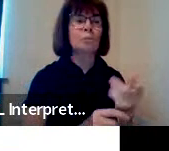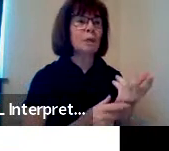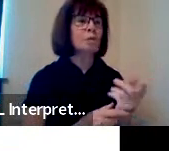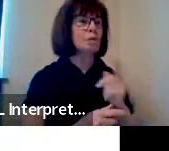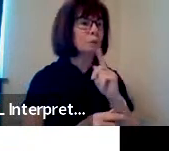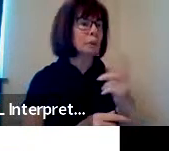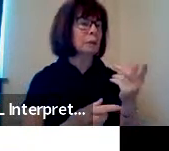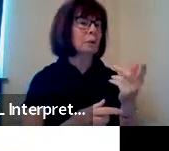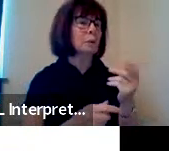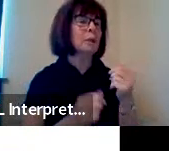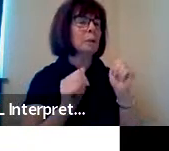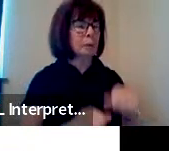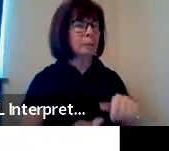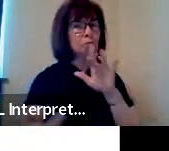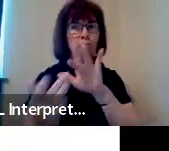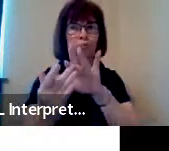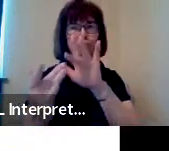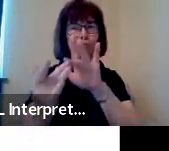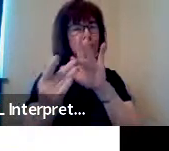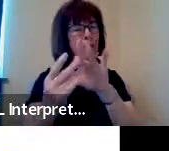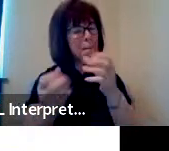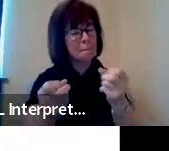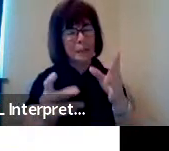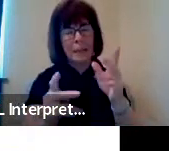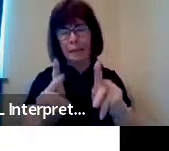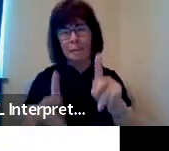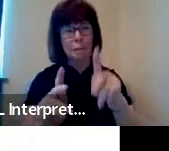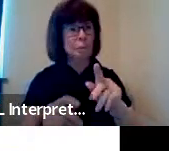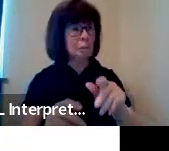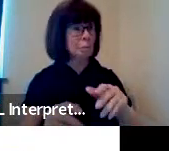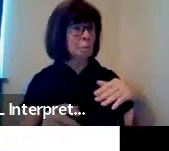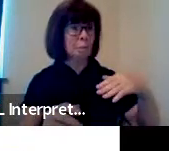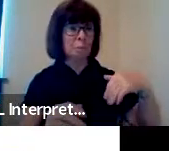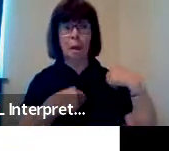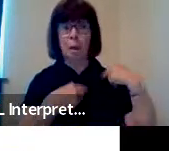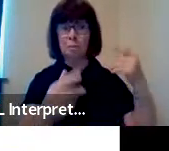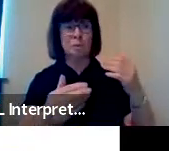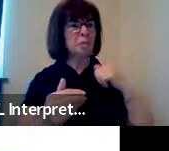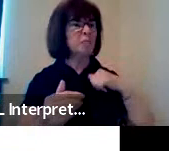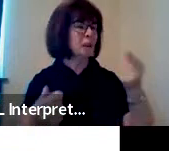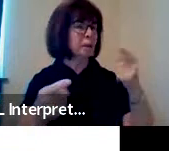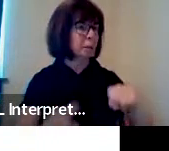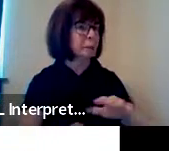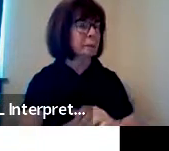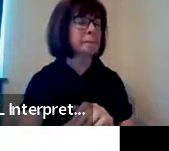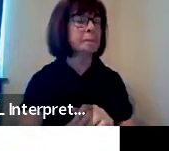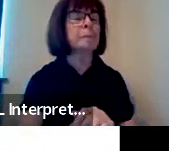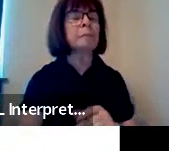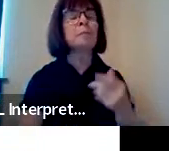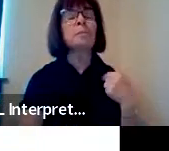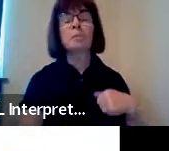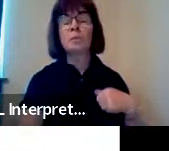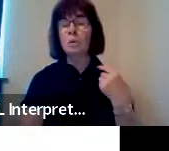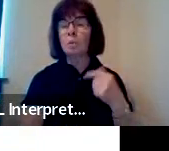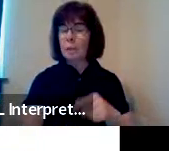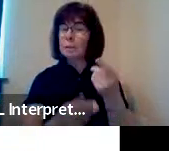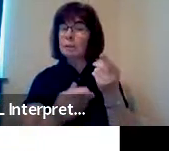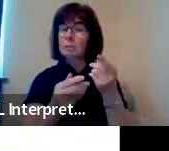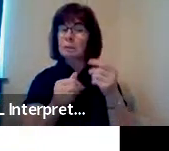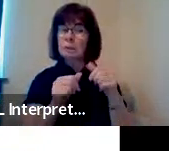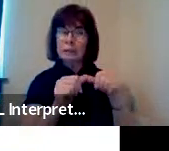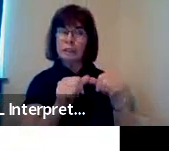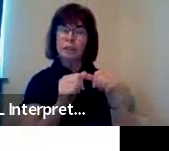able to reach a lot of folks that we hadn't been able to reach before. So we're continuing to look for summer and fall